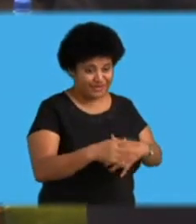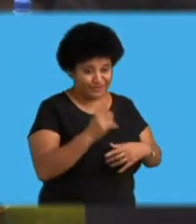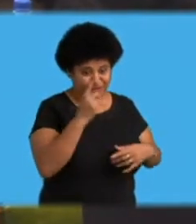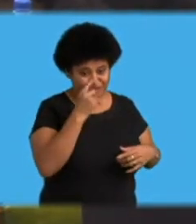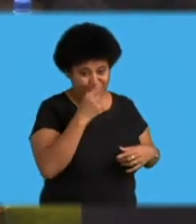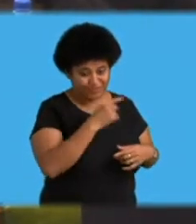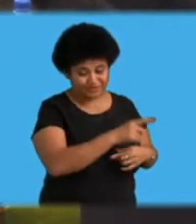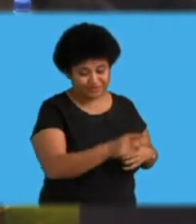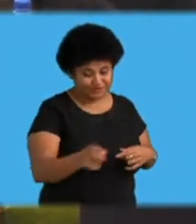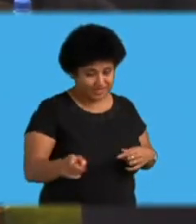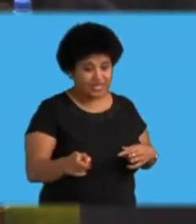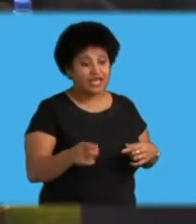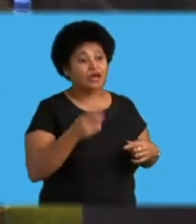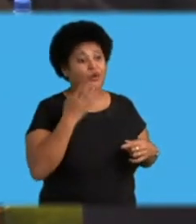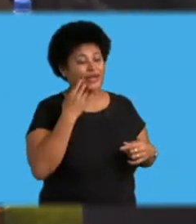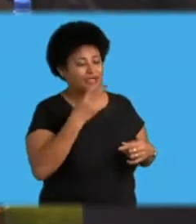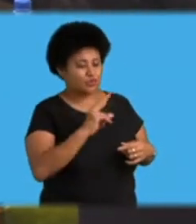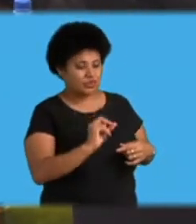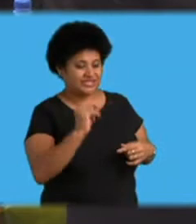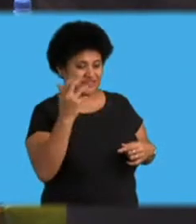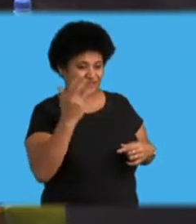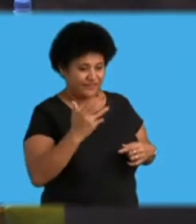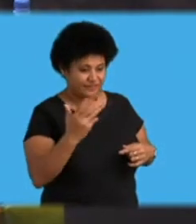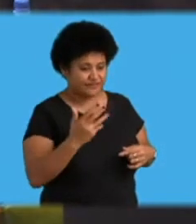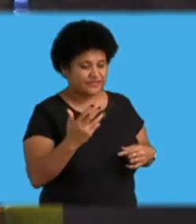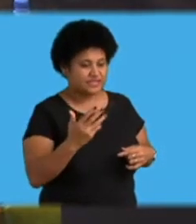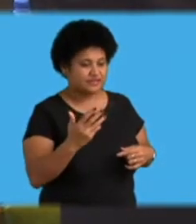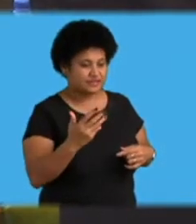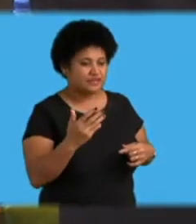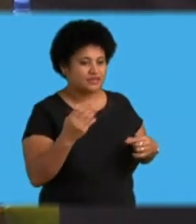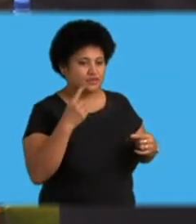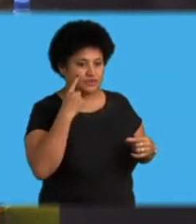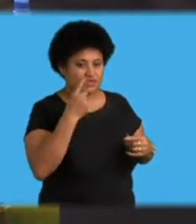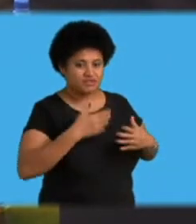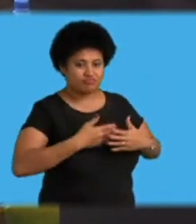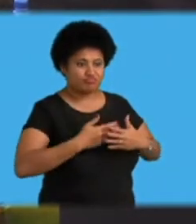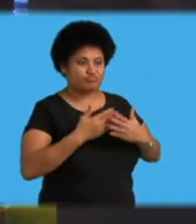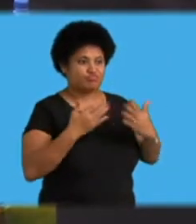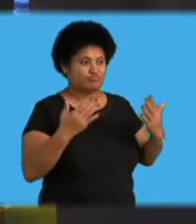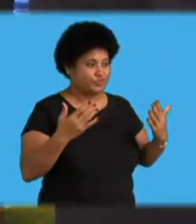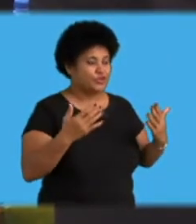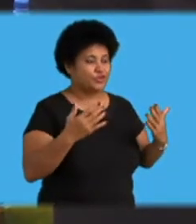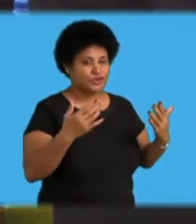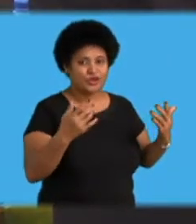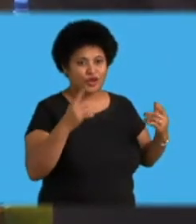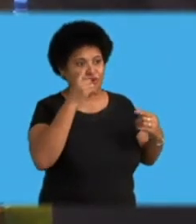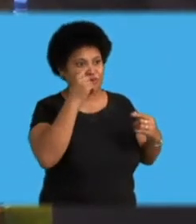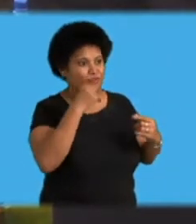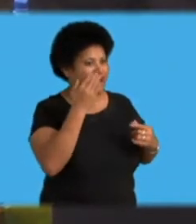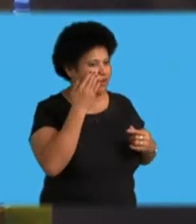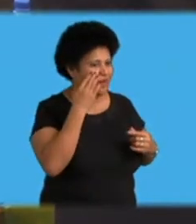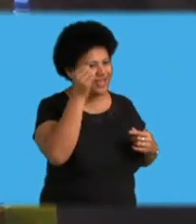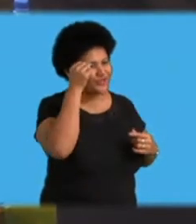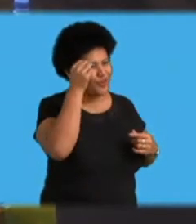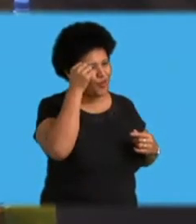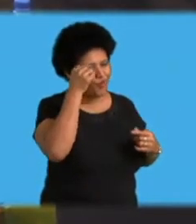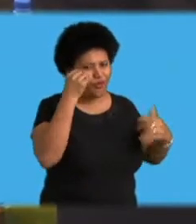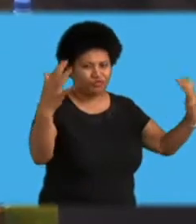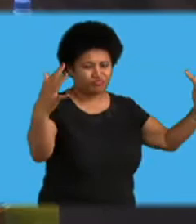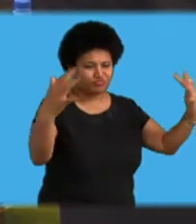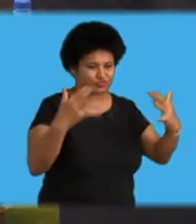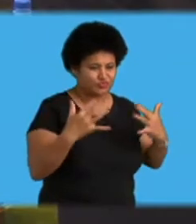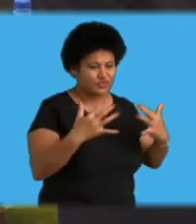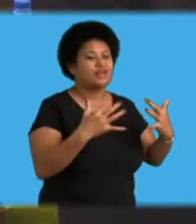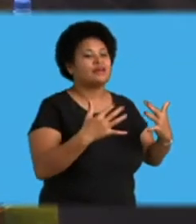in 2015, we see a huge popularity and a lot of people coming and attending the museum, Madam